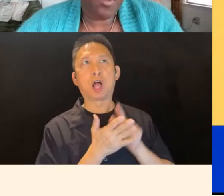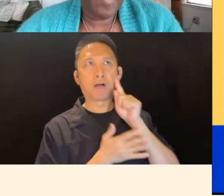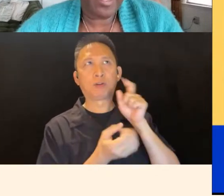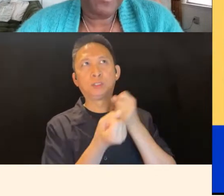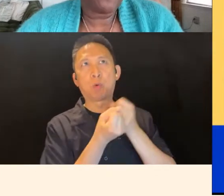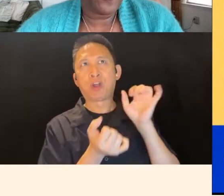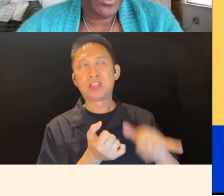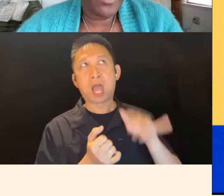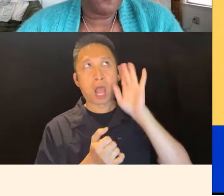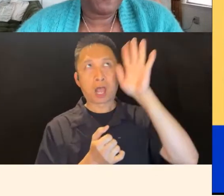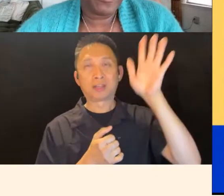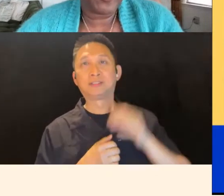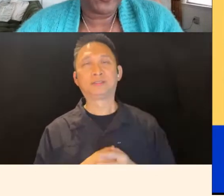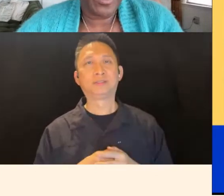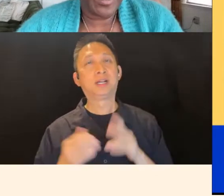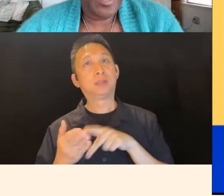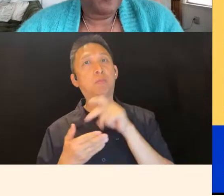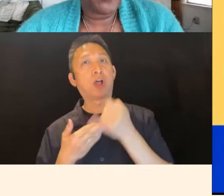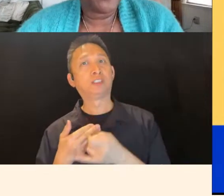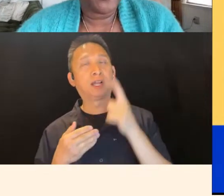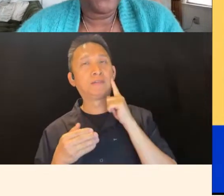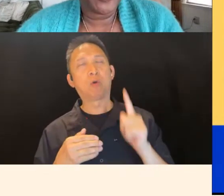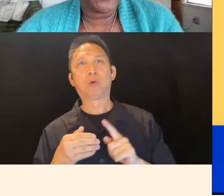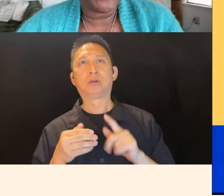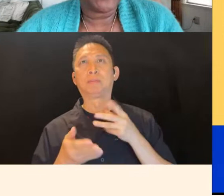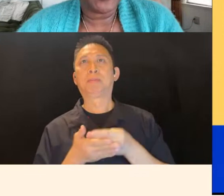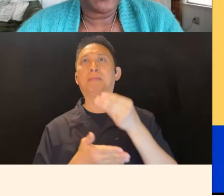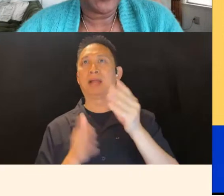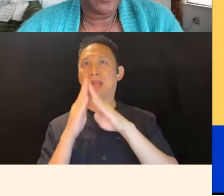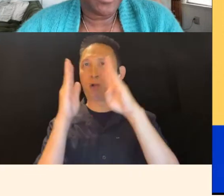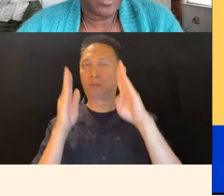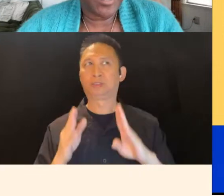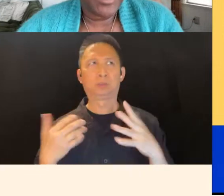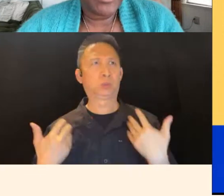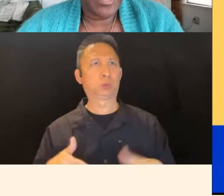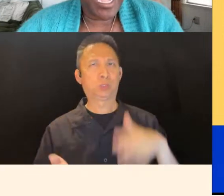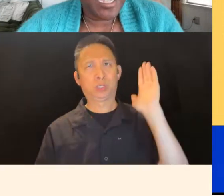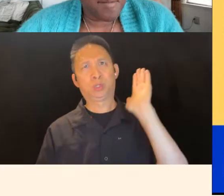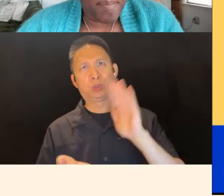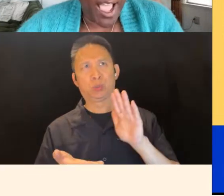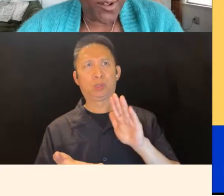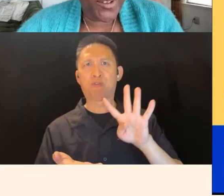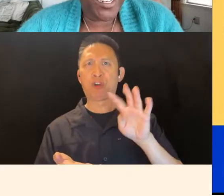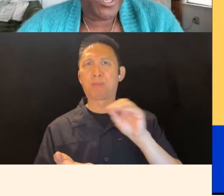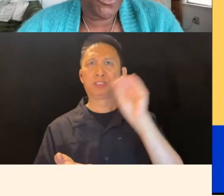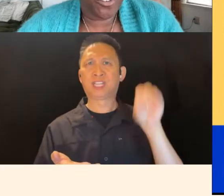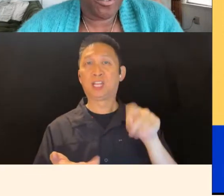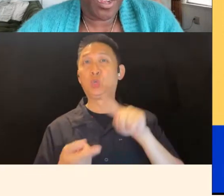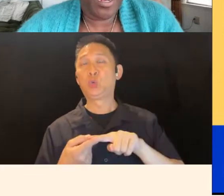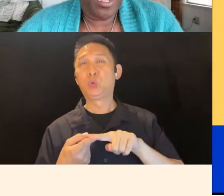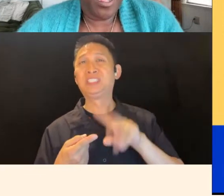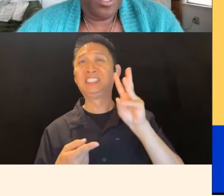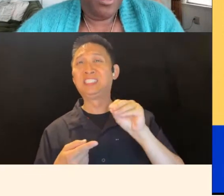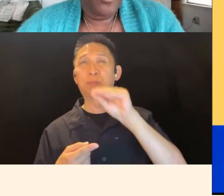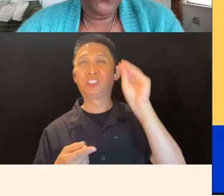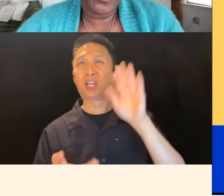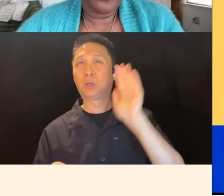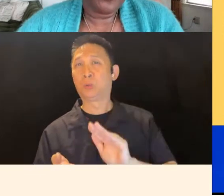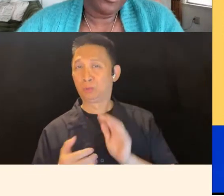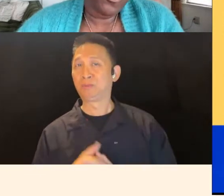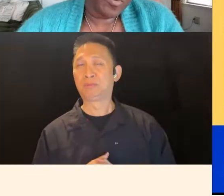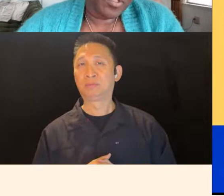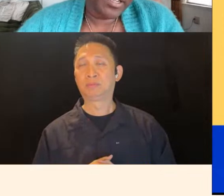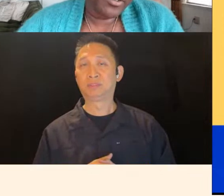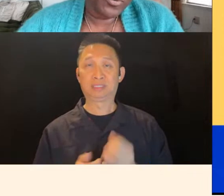project down by about 40 or 50% because of the non-compounded interest rate. You